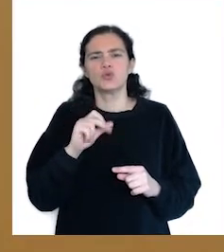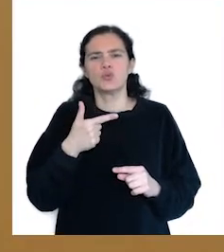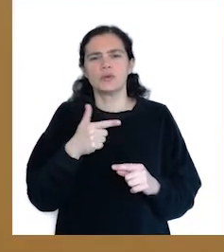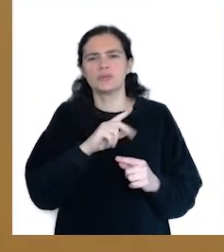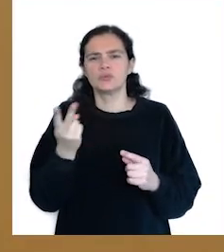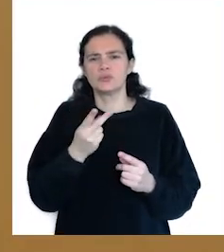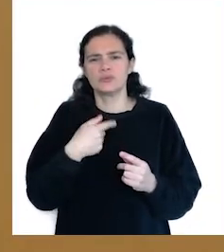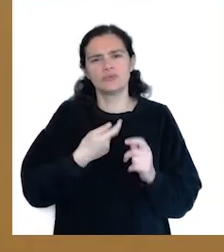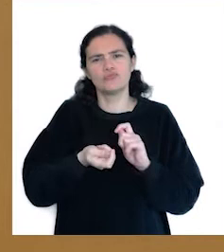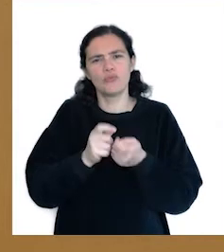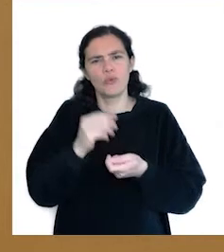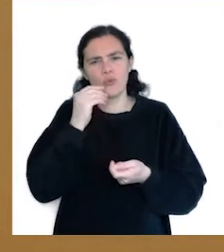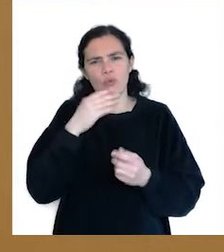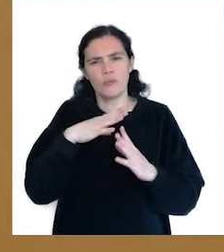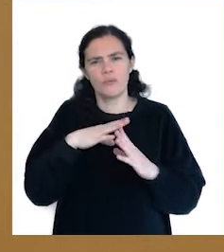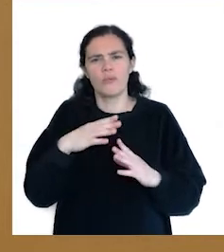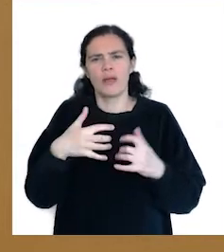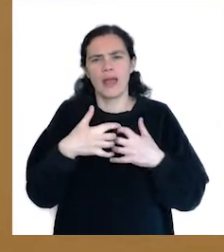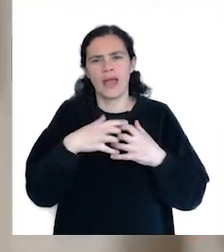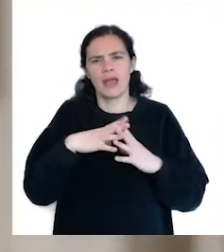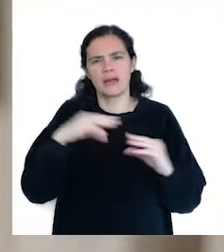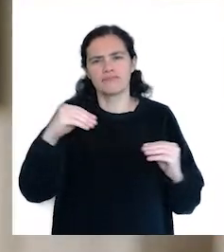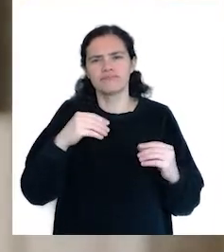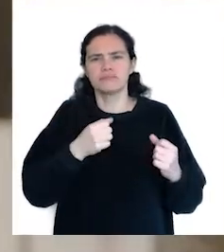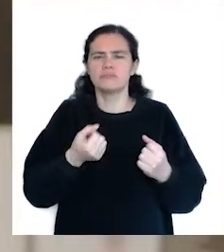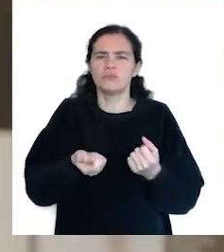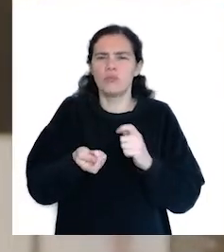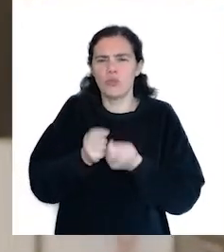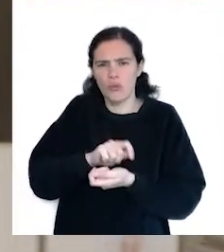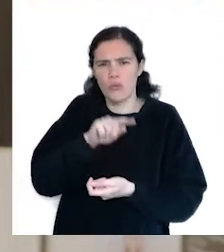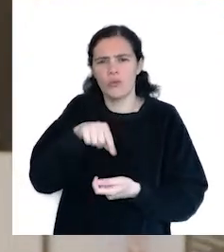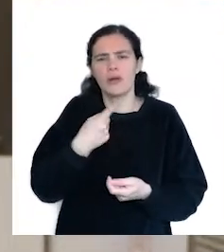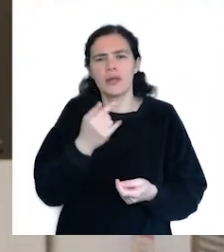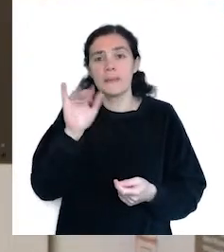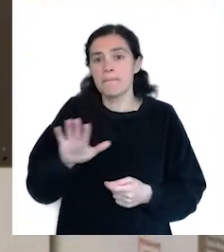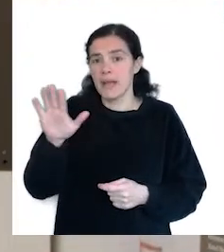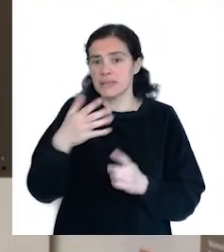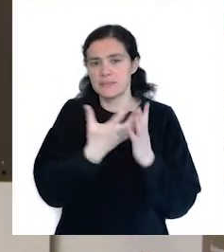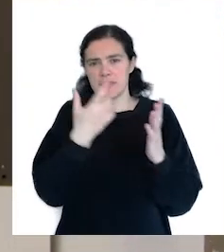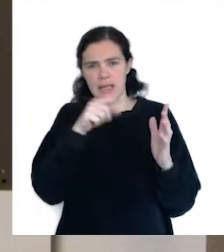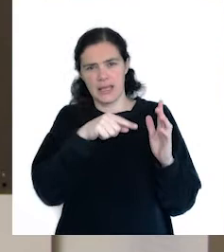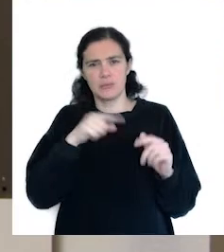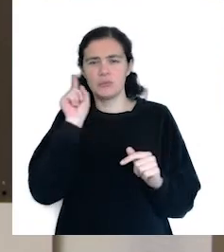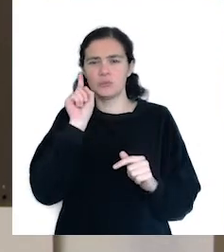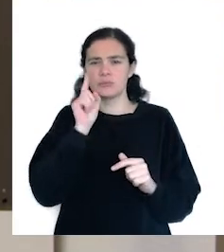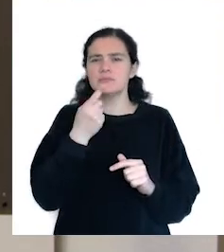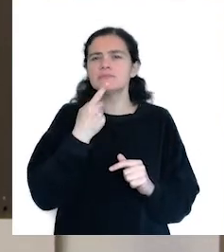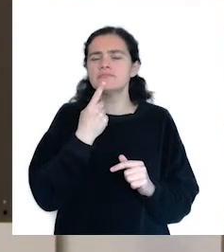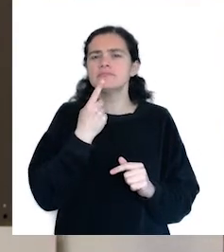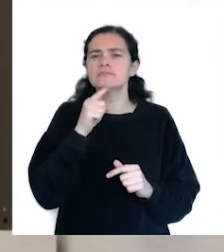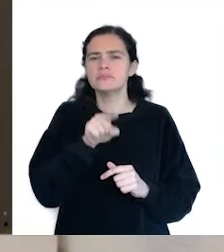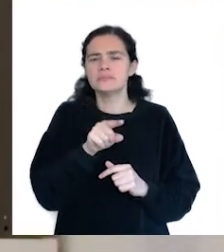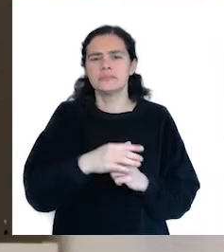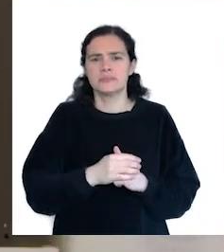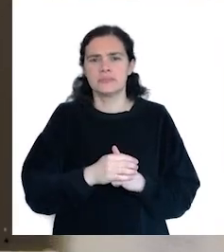have changed the history of postmodern dance. So even before going there, I would like to point at one image here, which